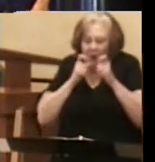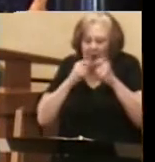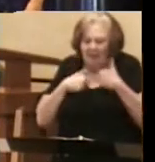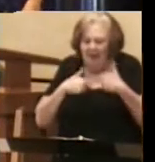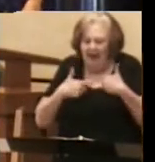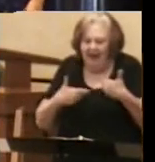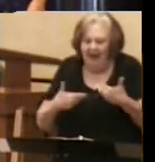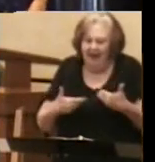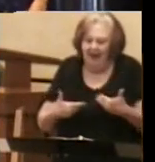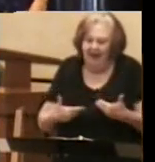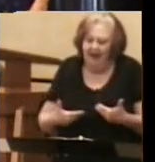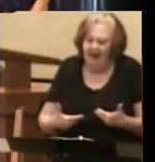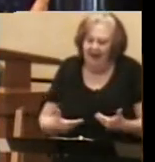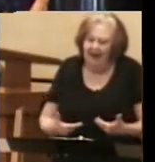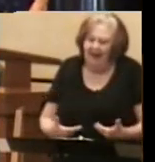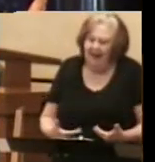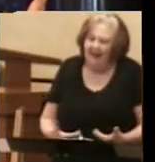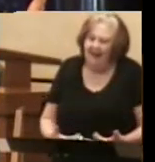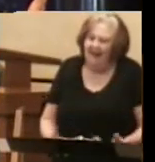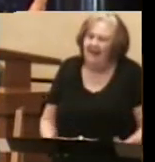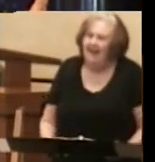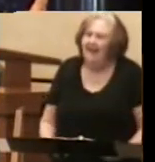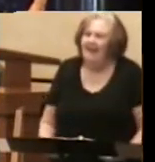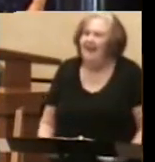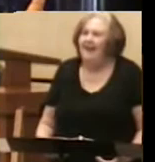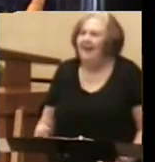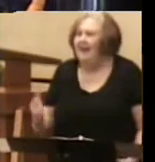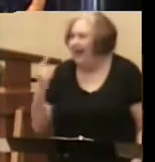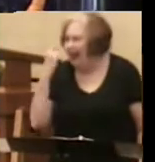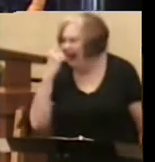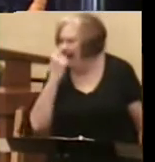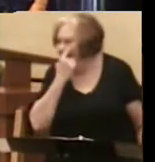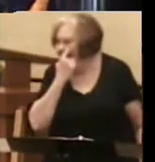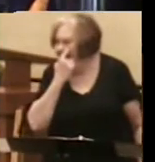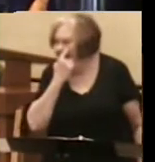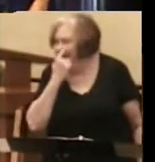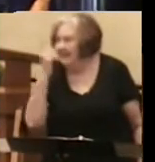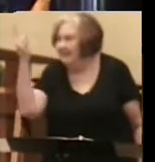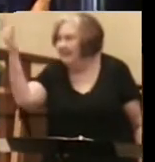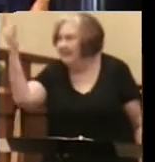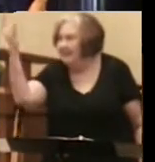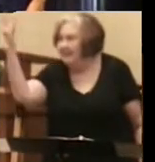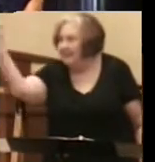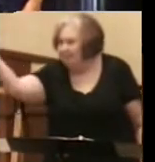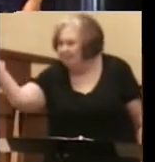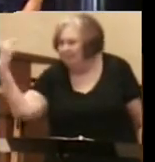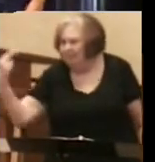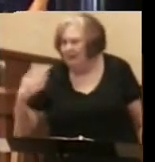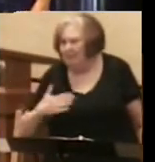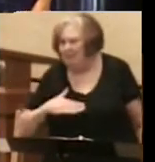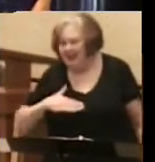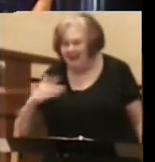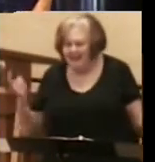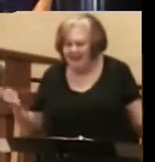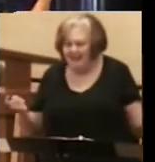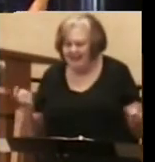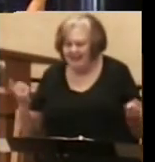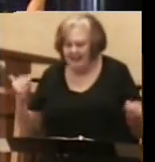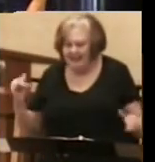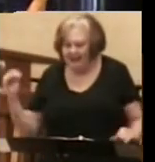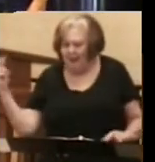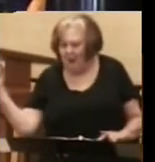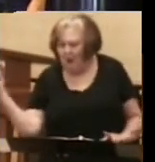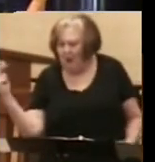Who am I that the eyes that see my sin would look on me